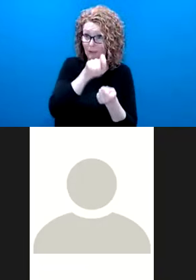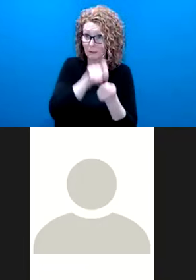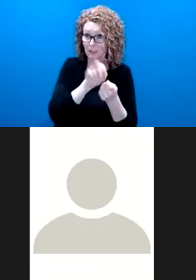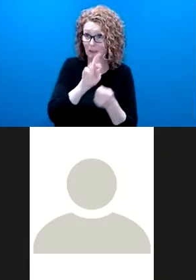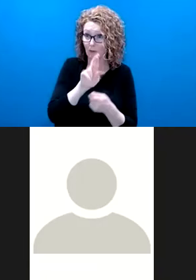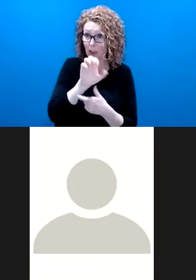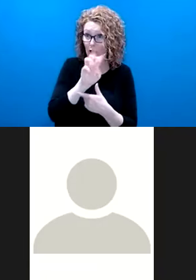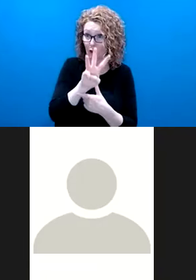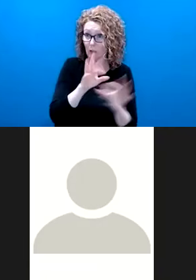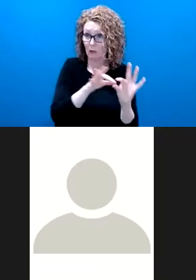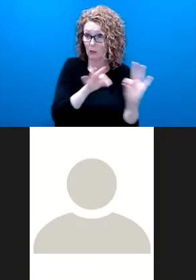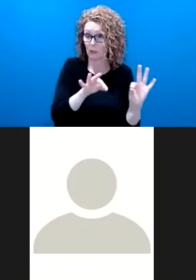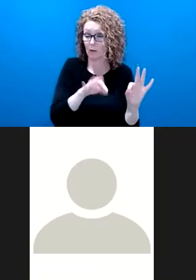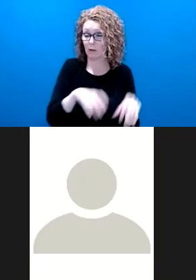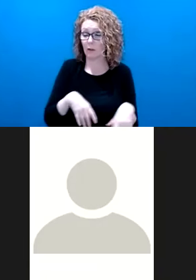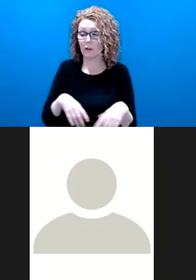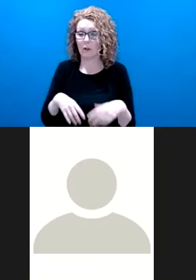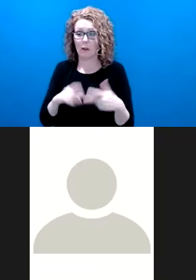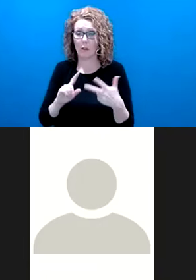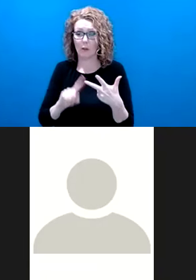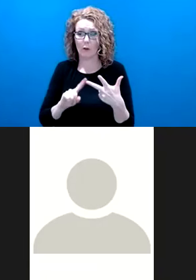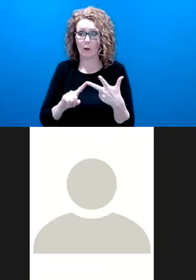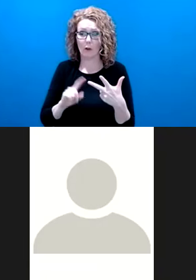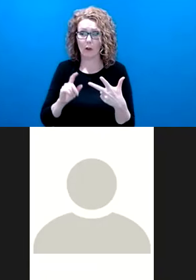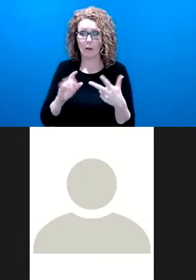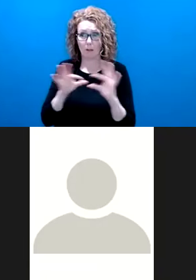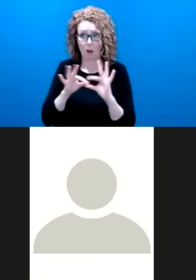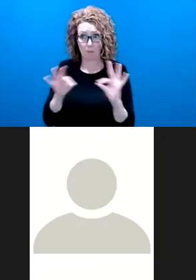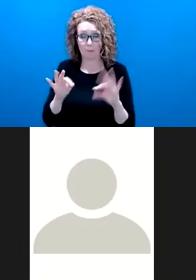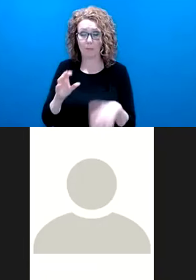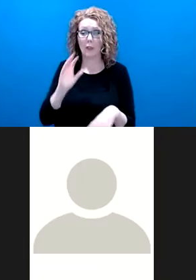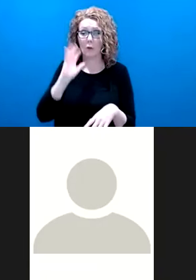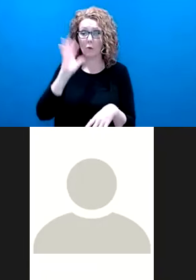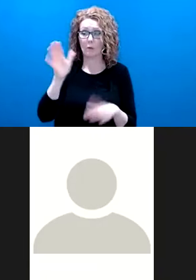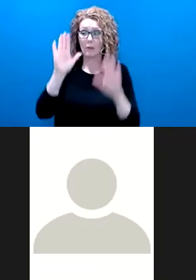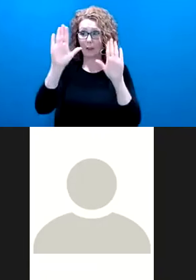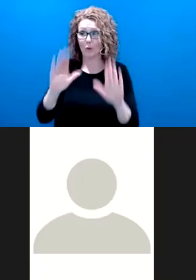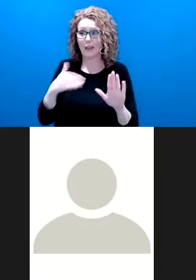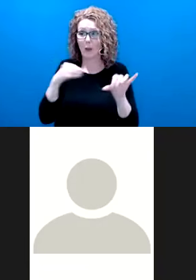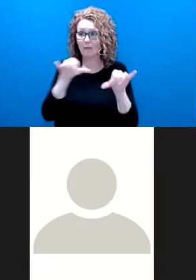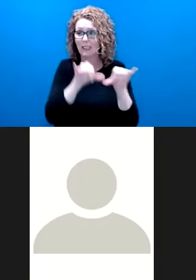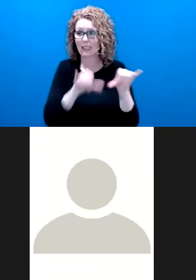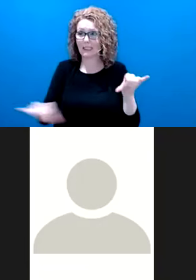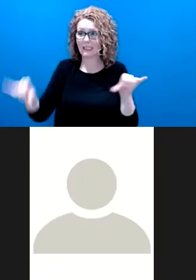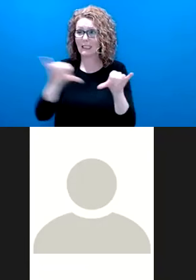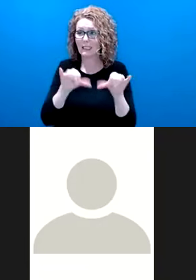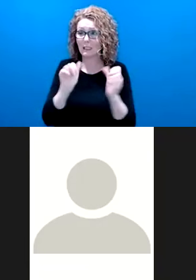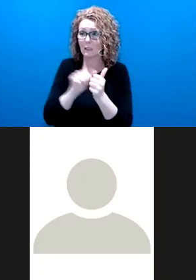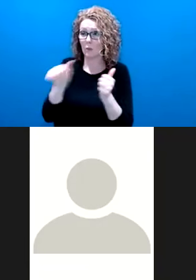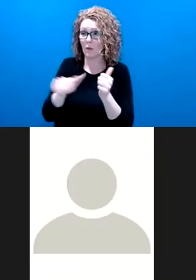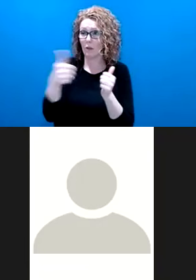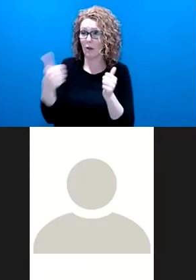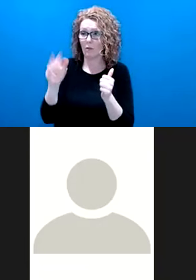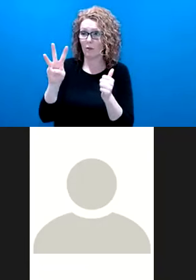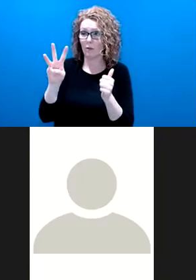And the third one would be, it would be great to have consistency with other WACs